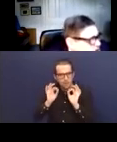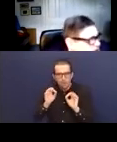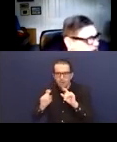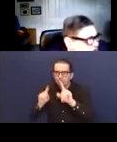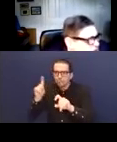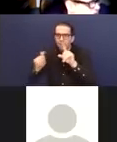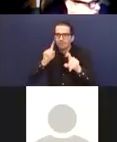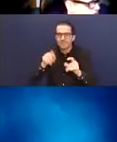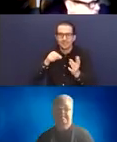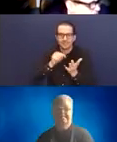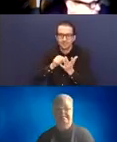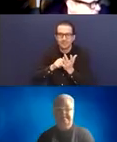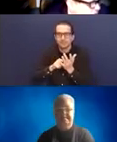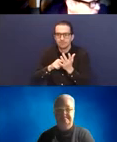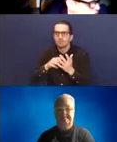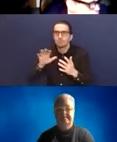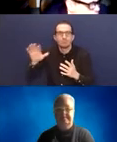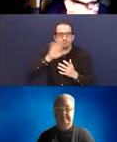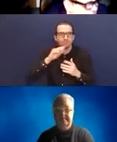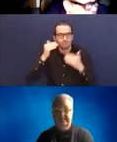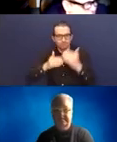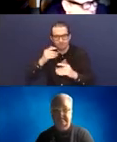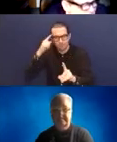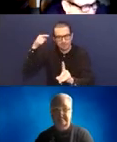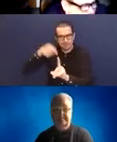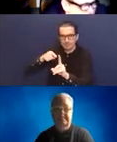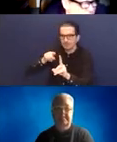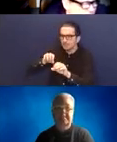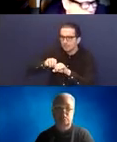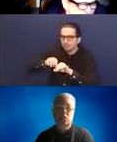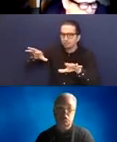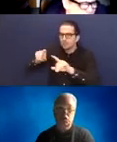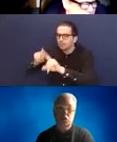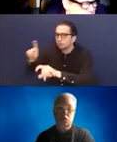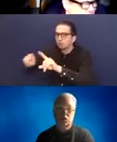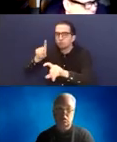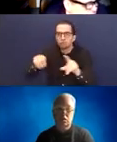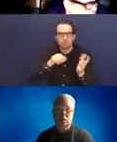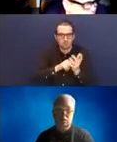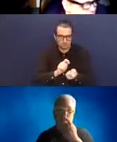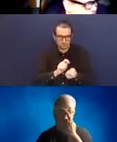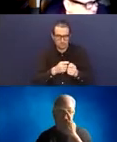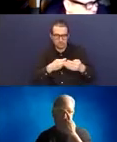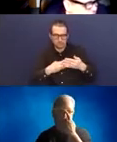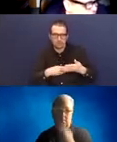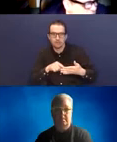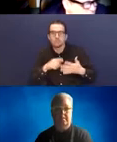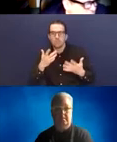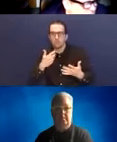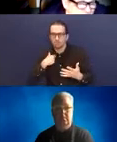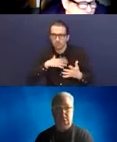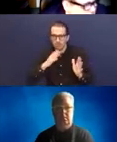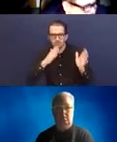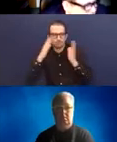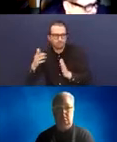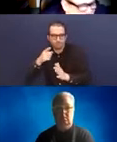on the Washington Group questions. What do you think are the advantages of the Washington Group set of short questions over asking people